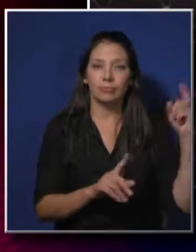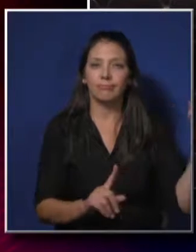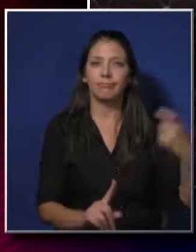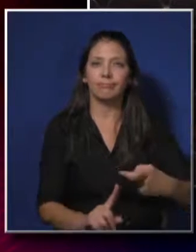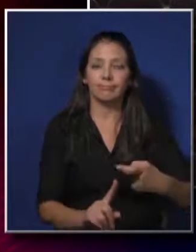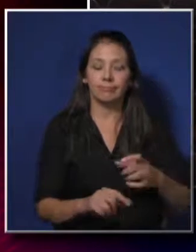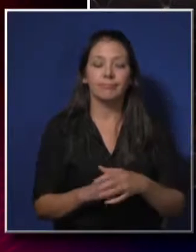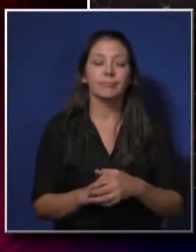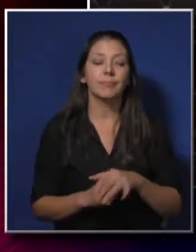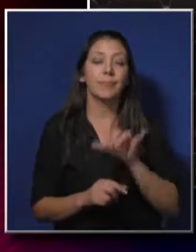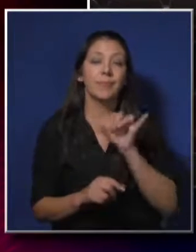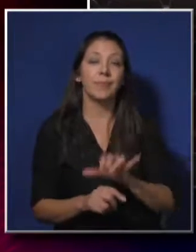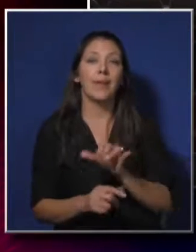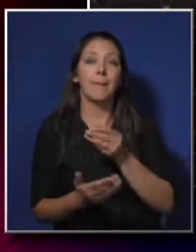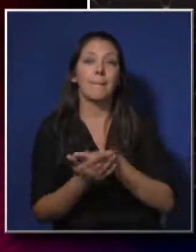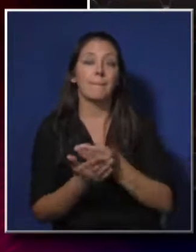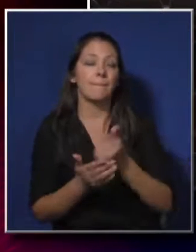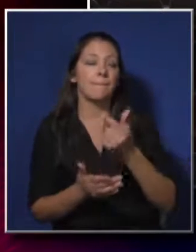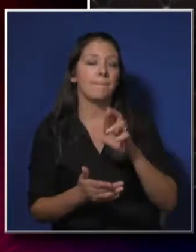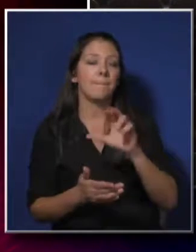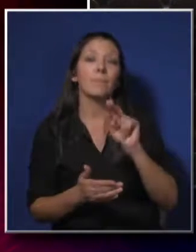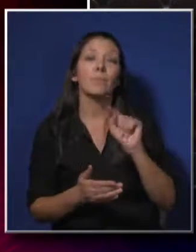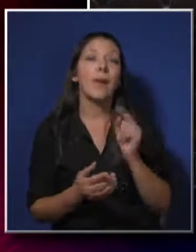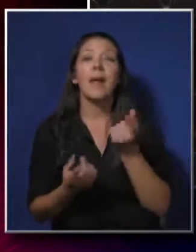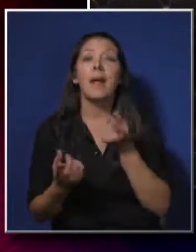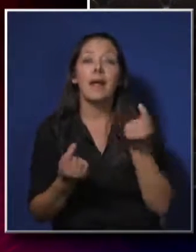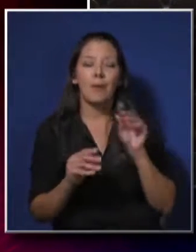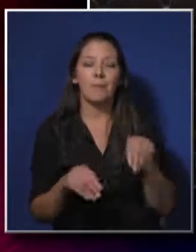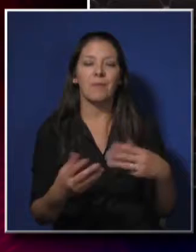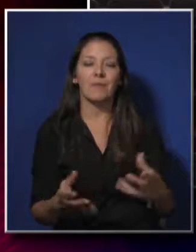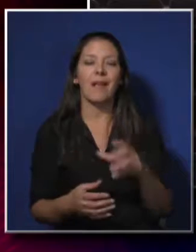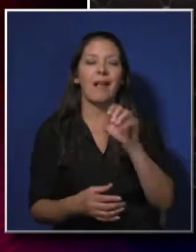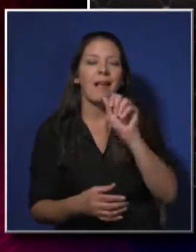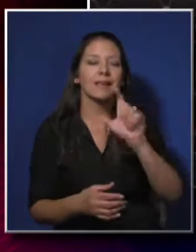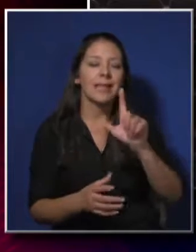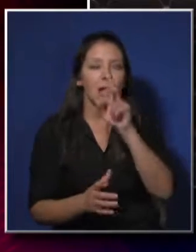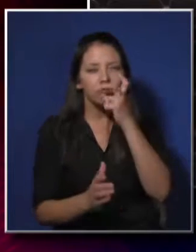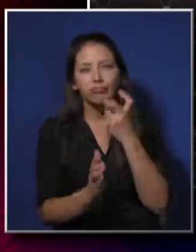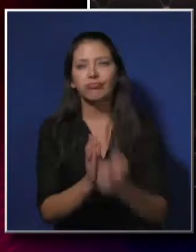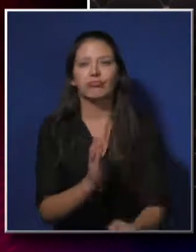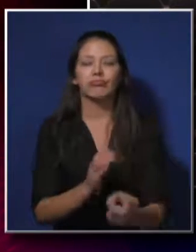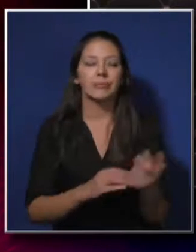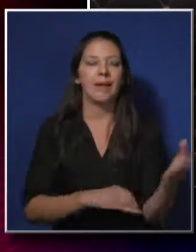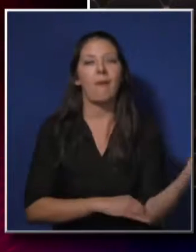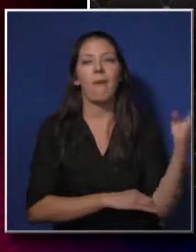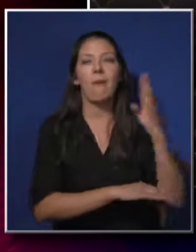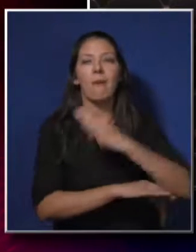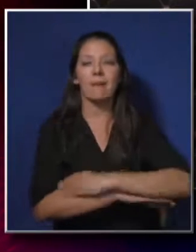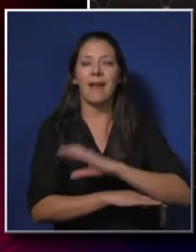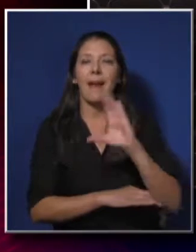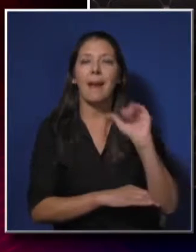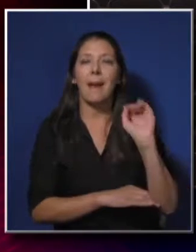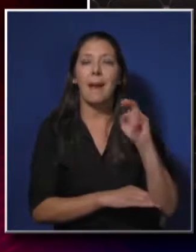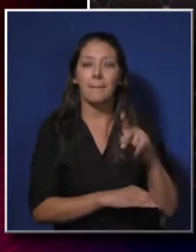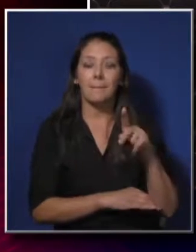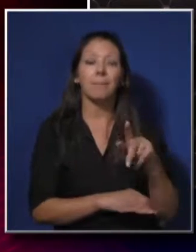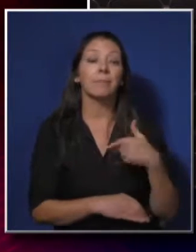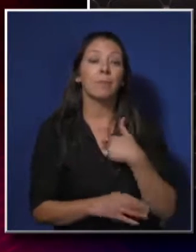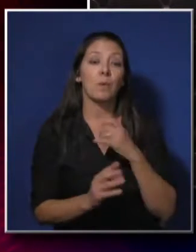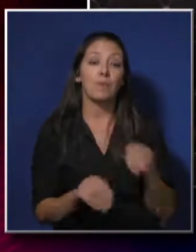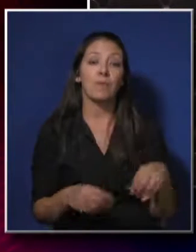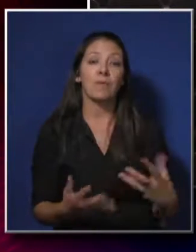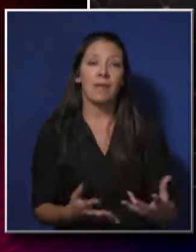And that grant was to provide an American Sign Language Immersion Day Camp. And we provided that in 2